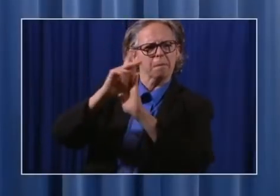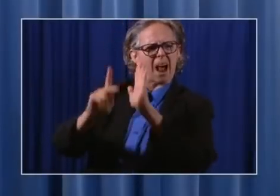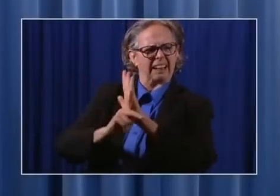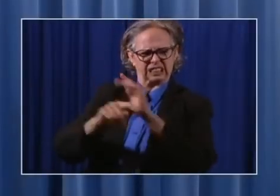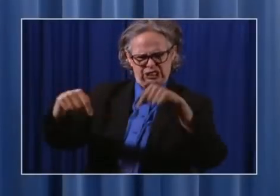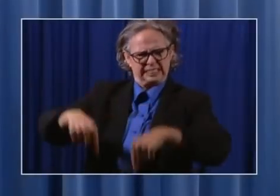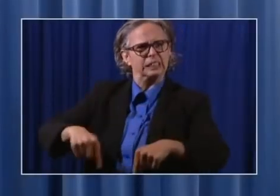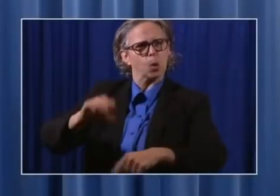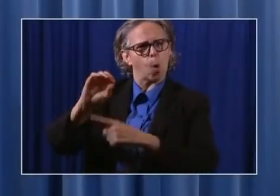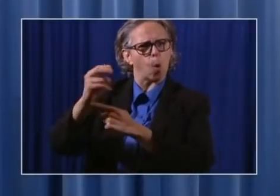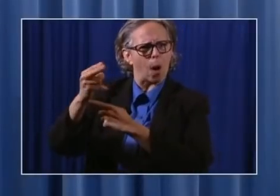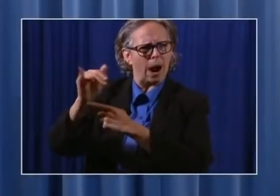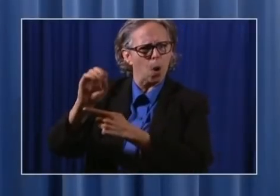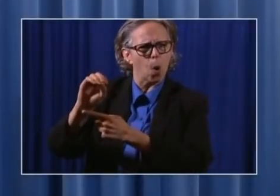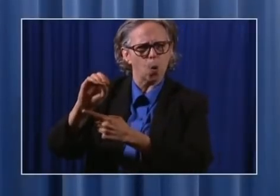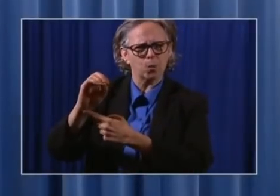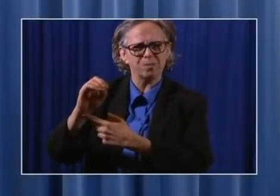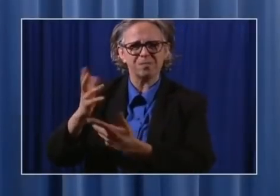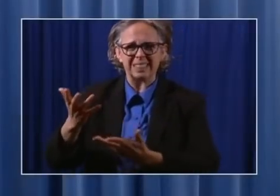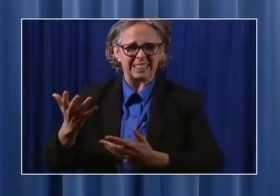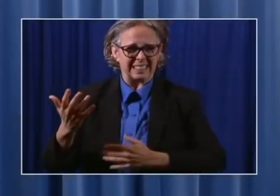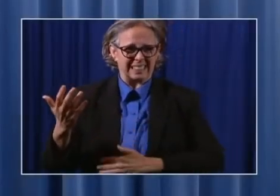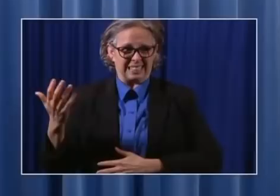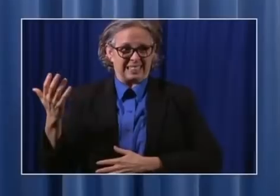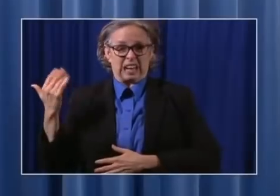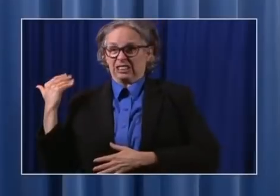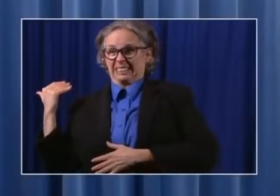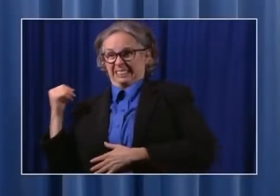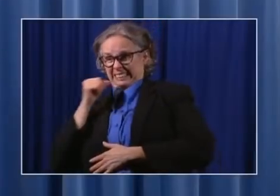As I stated yesterday, reasonable people can